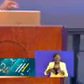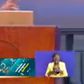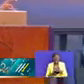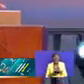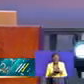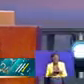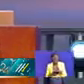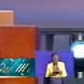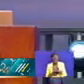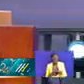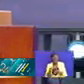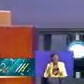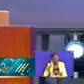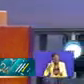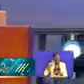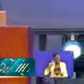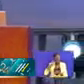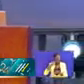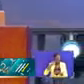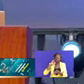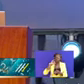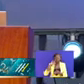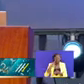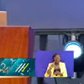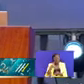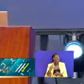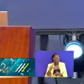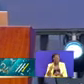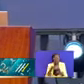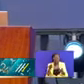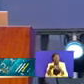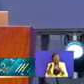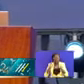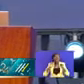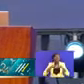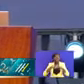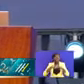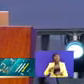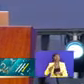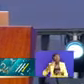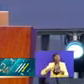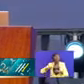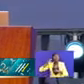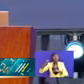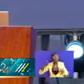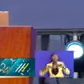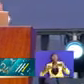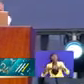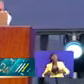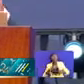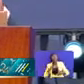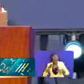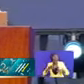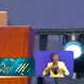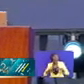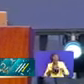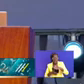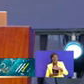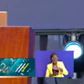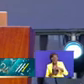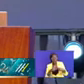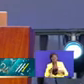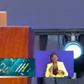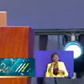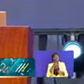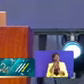into a civilization where she can go out of her body and enter reals that